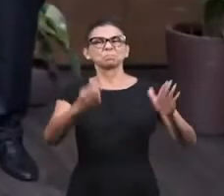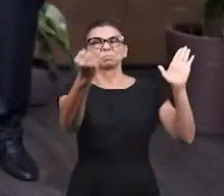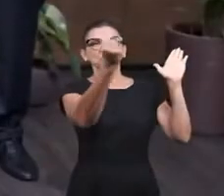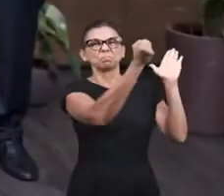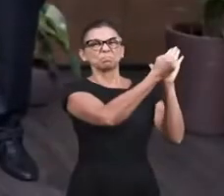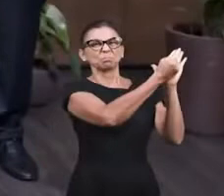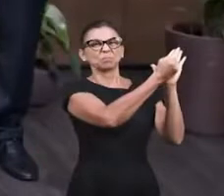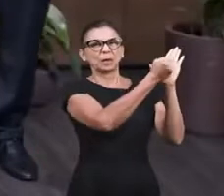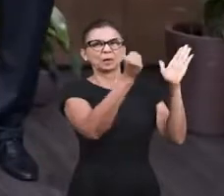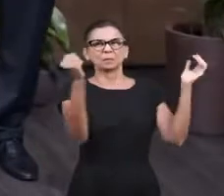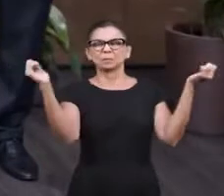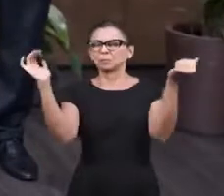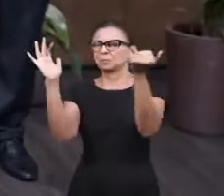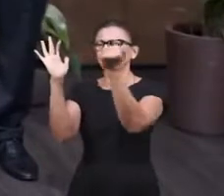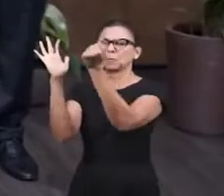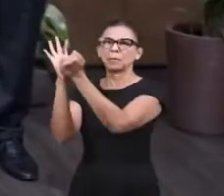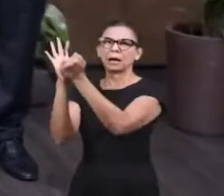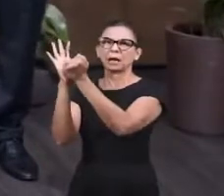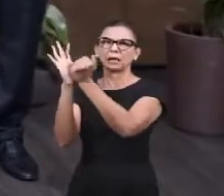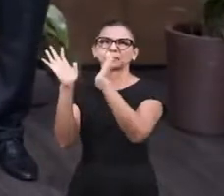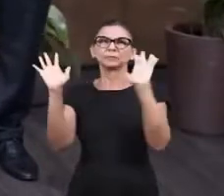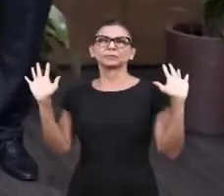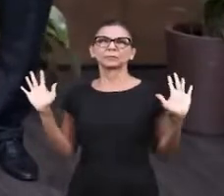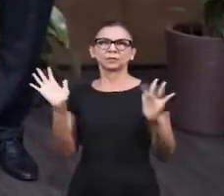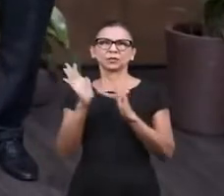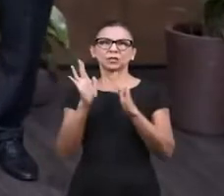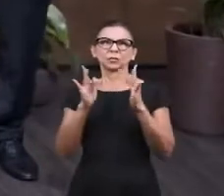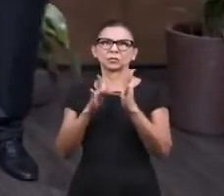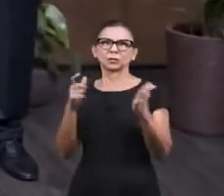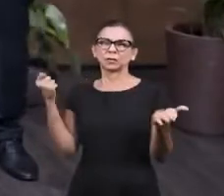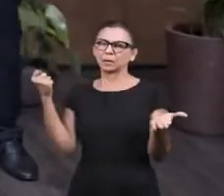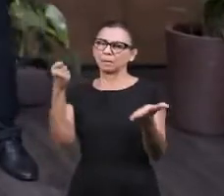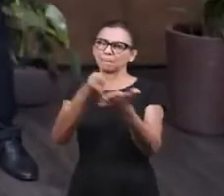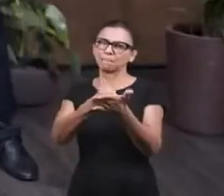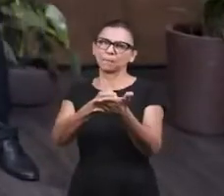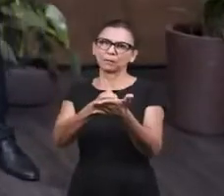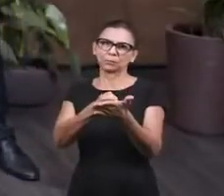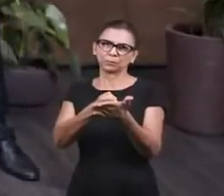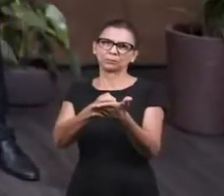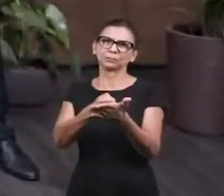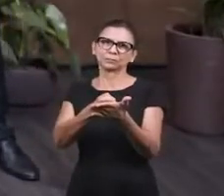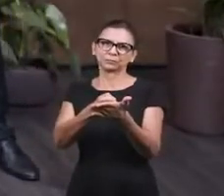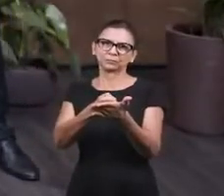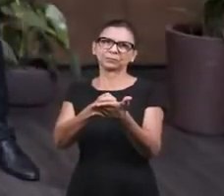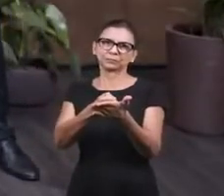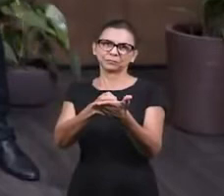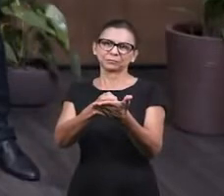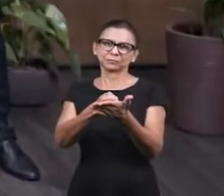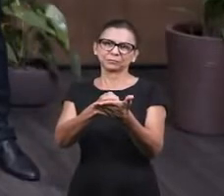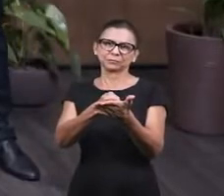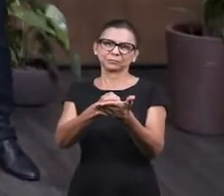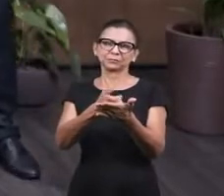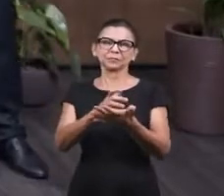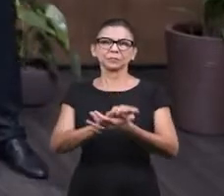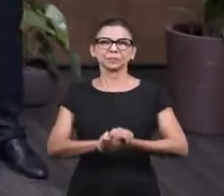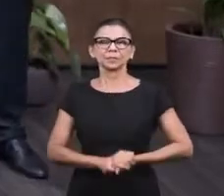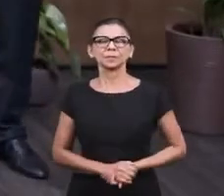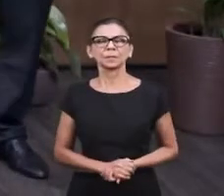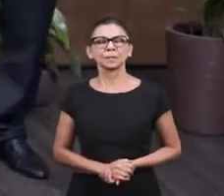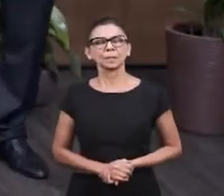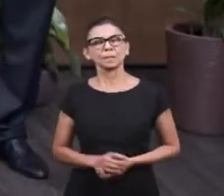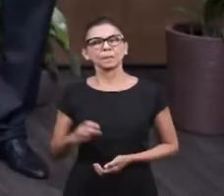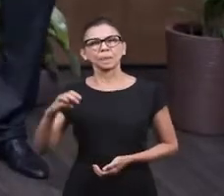away. It is paid. Nailed it to the cross. And actually, this was a comment that we